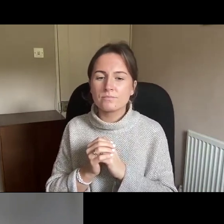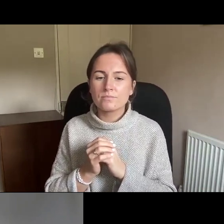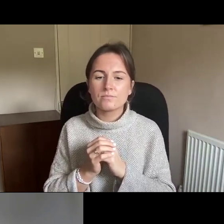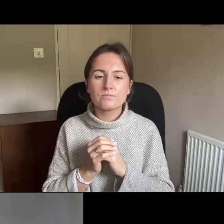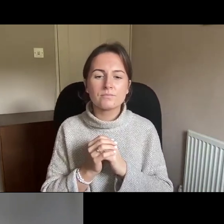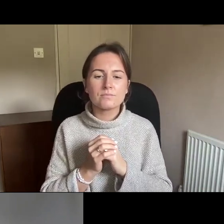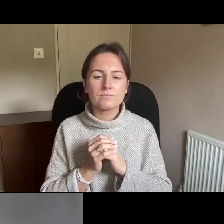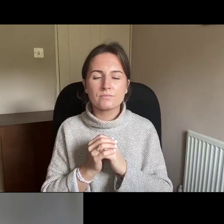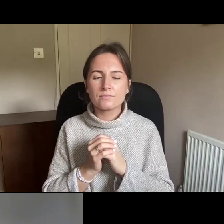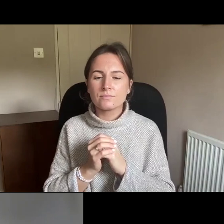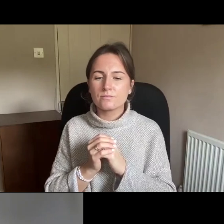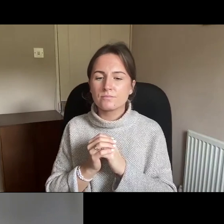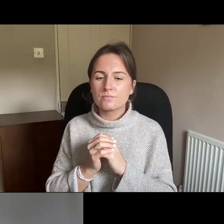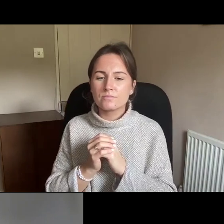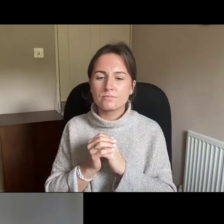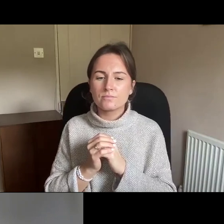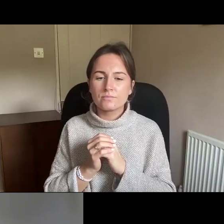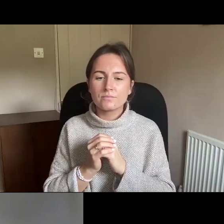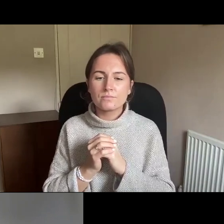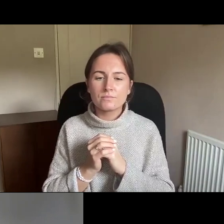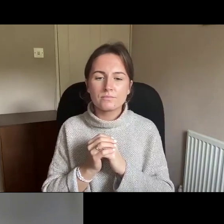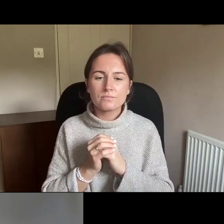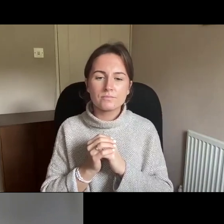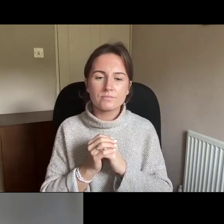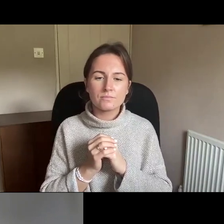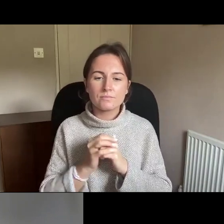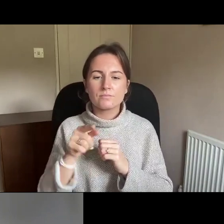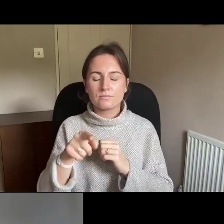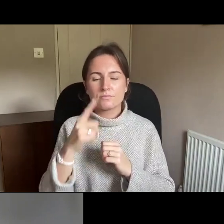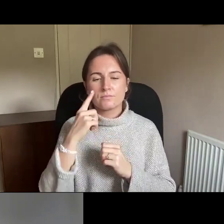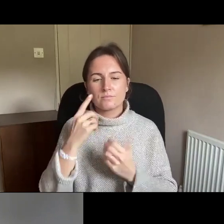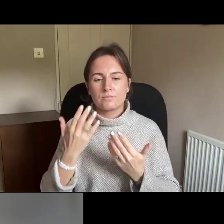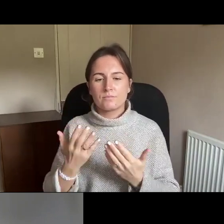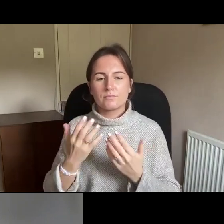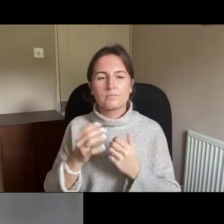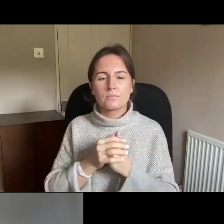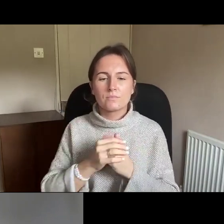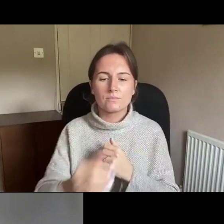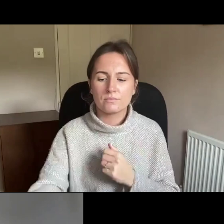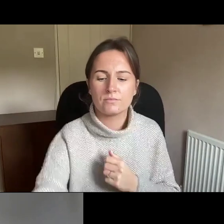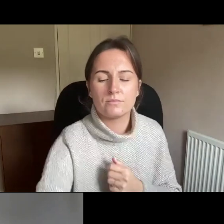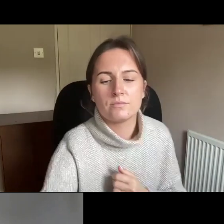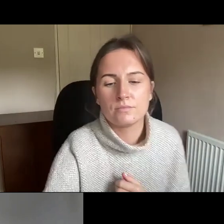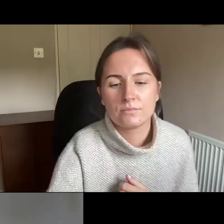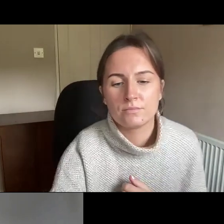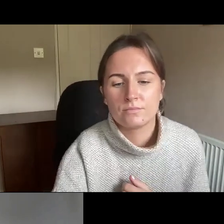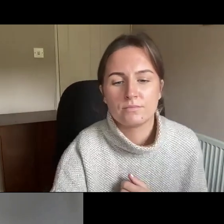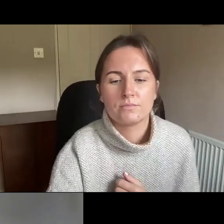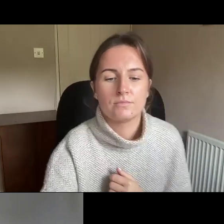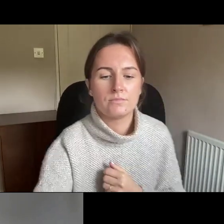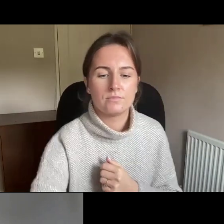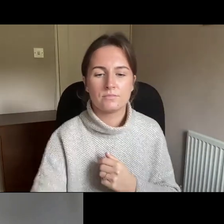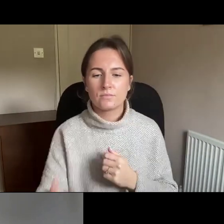Can you? There's no RIA. I don't think there's no kind of. Sorry, we lost you a little bit there, James. Just say that